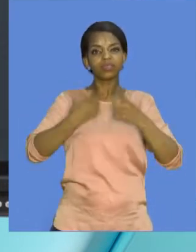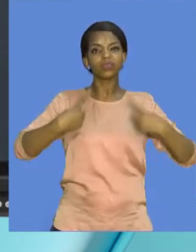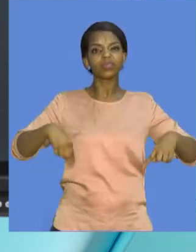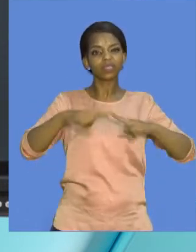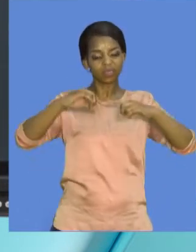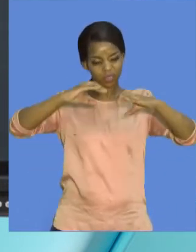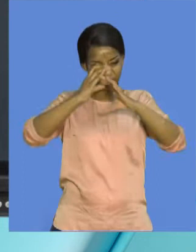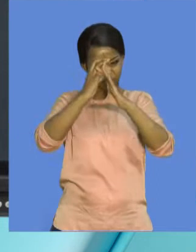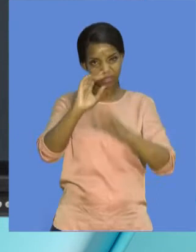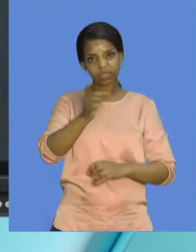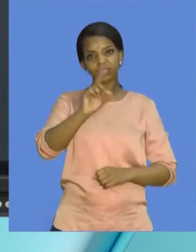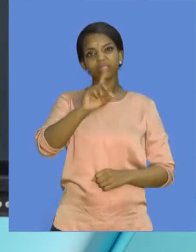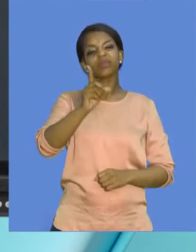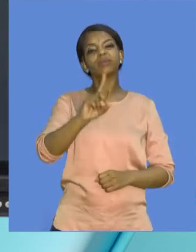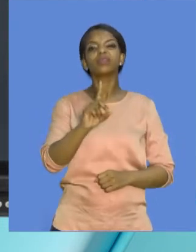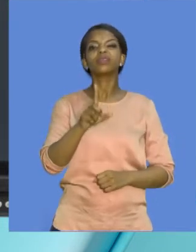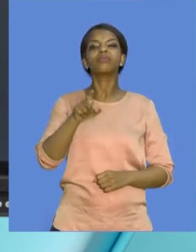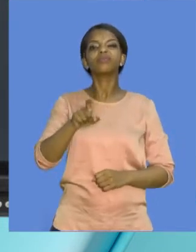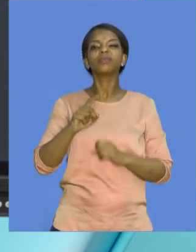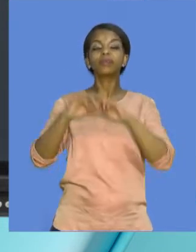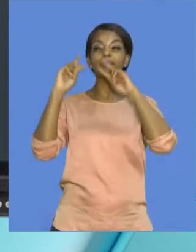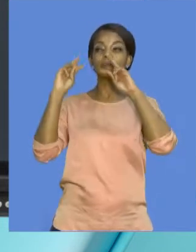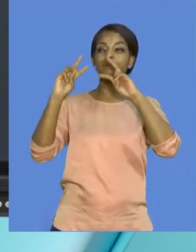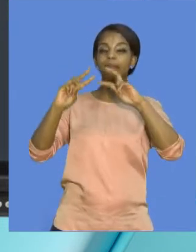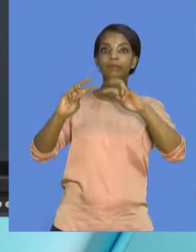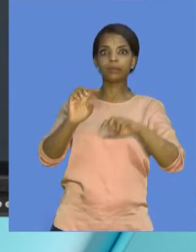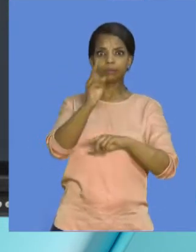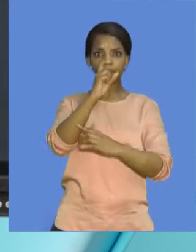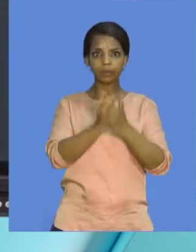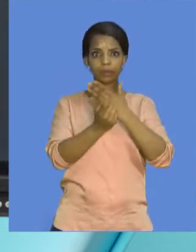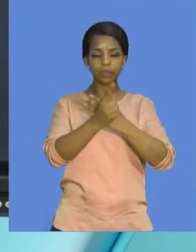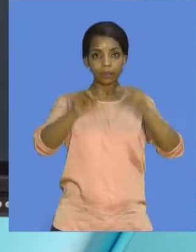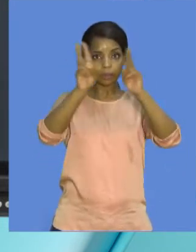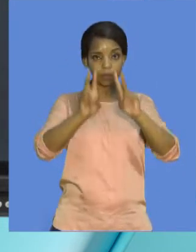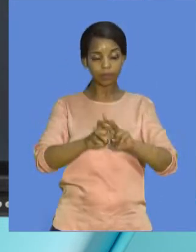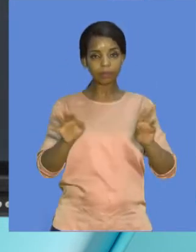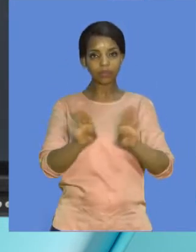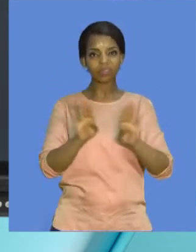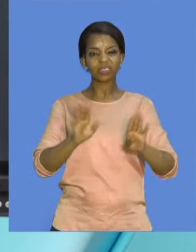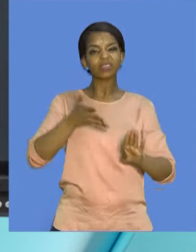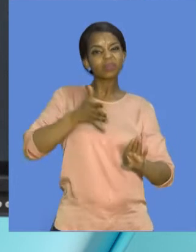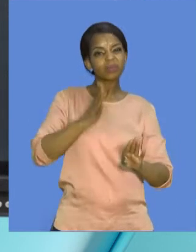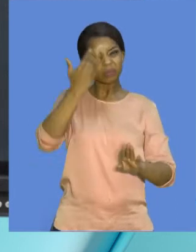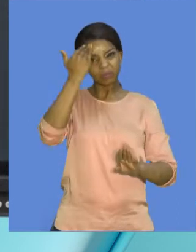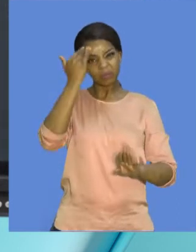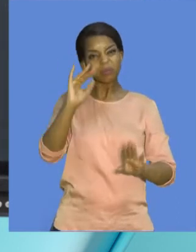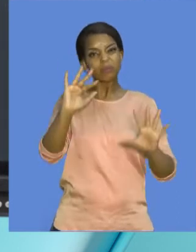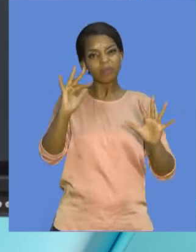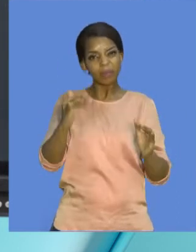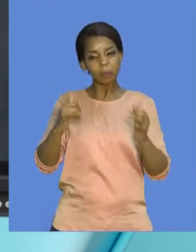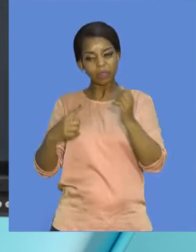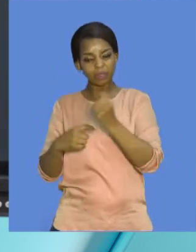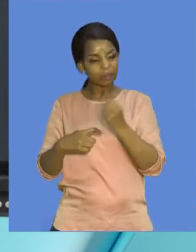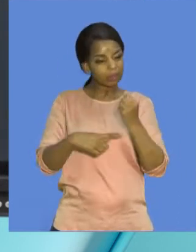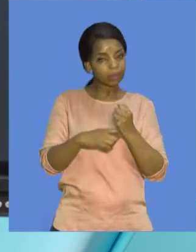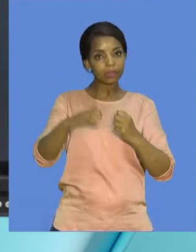major theme for today is investigating charges. We want to find out exactly how charges interact with each other in space